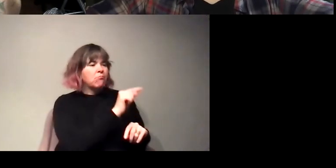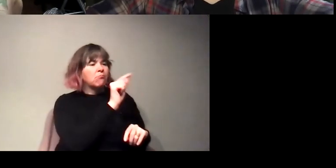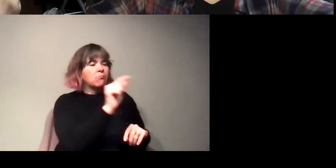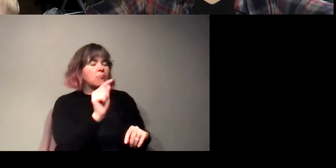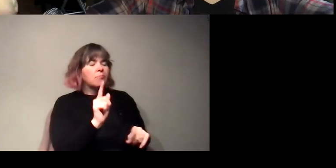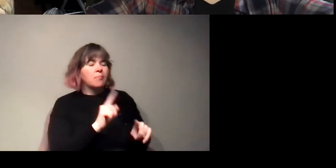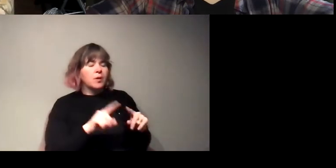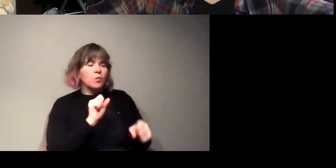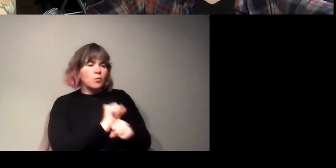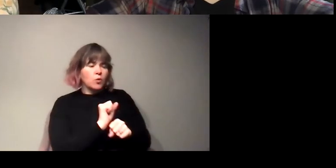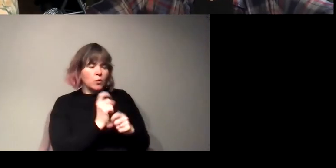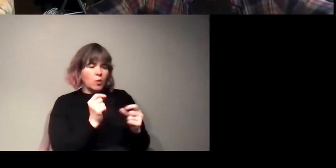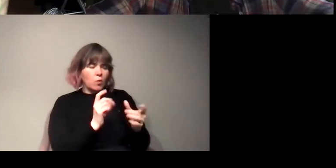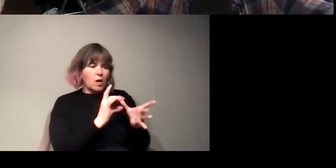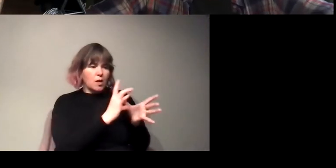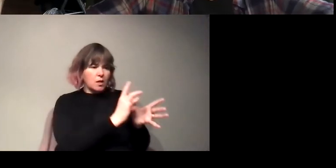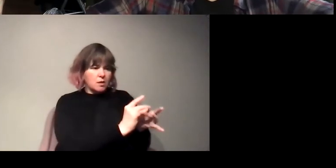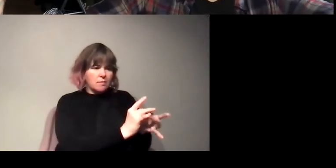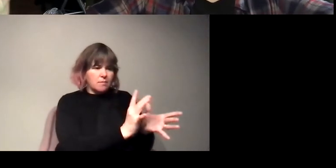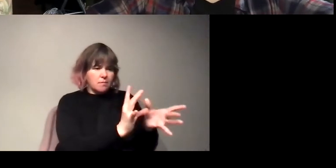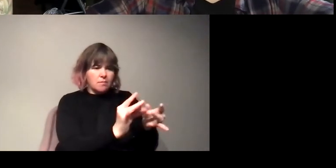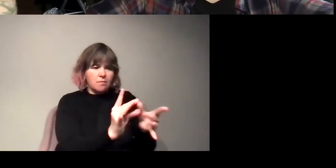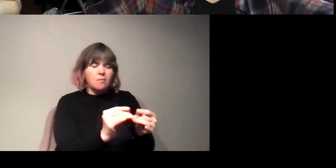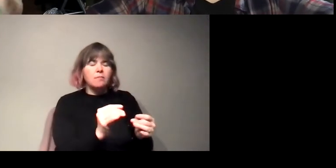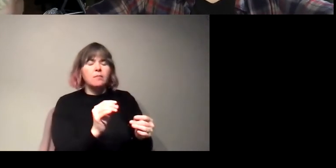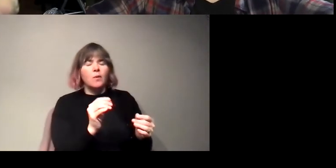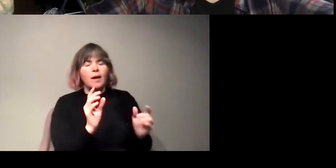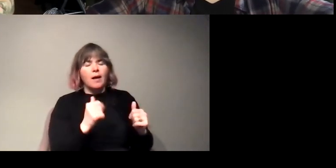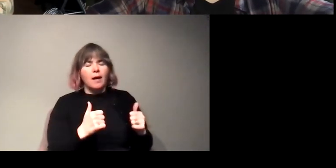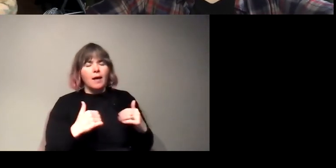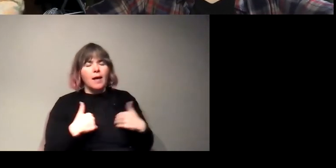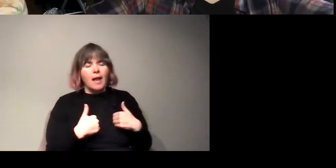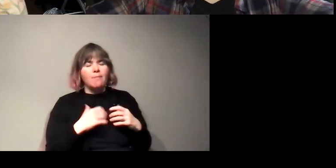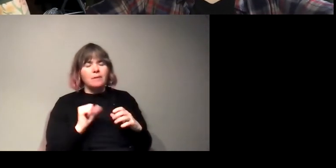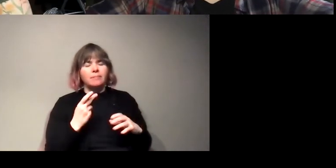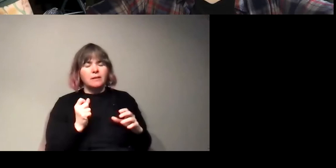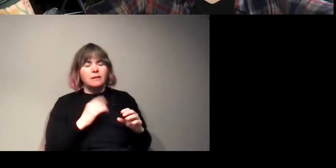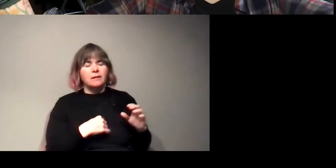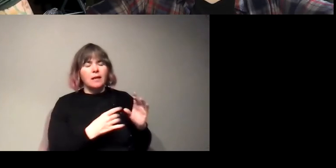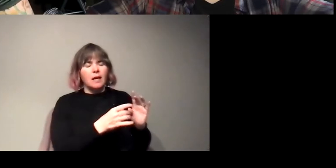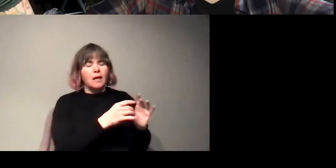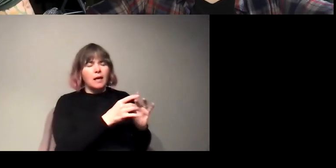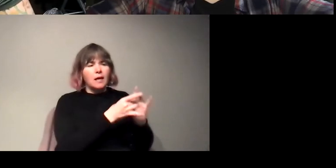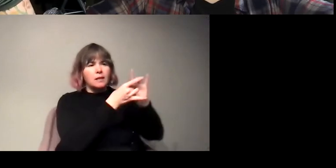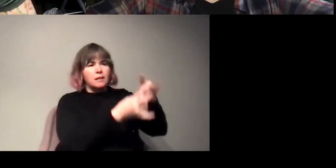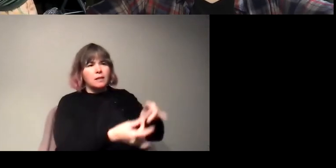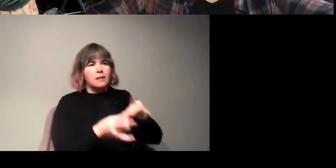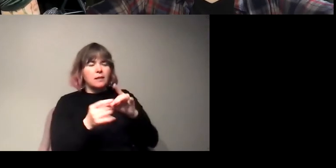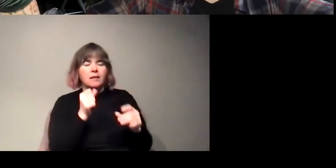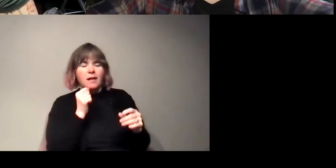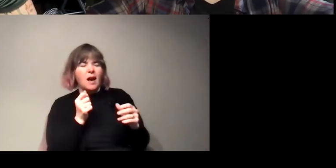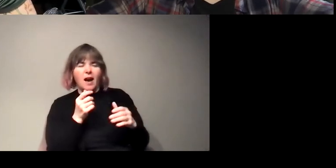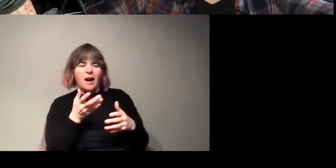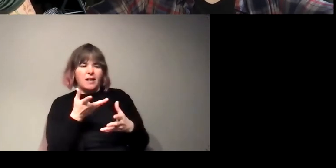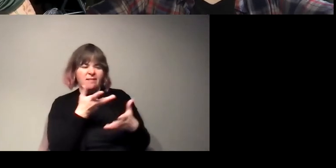being done is trying to connect those patches so species can move across them and maintain diversity and not get all inbred and weird.